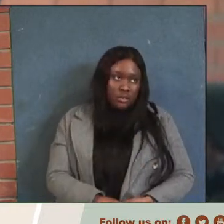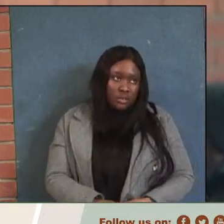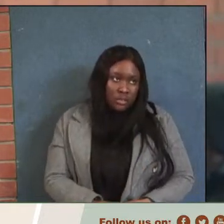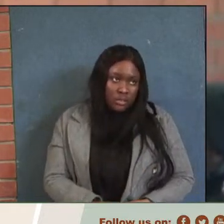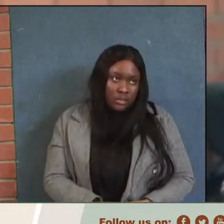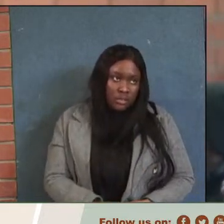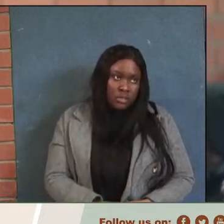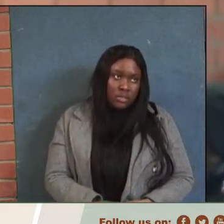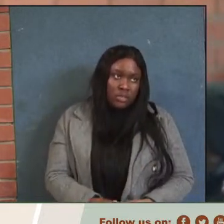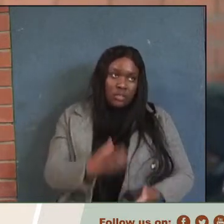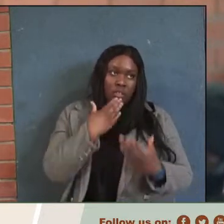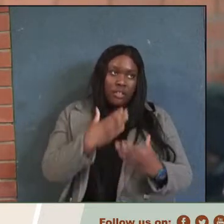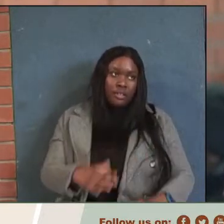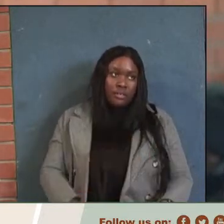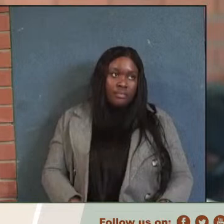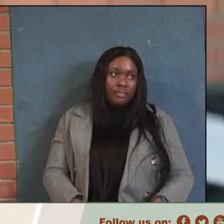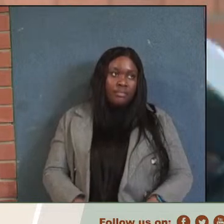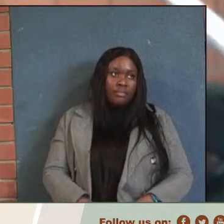being said, thank you.